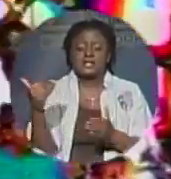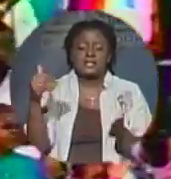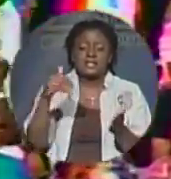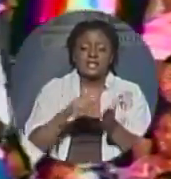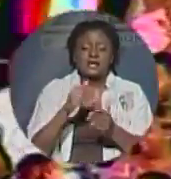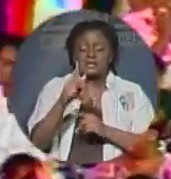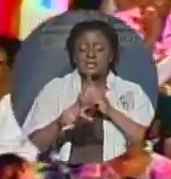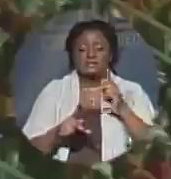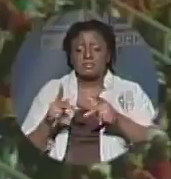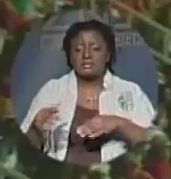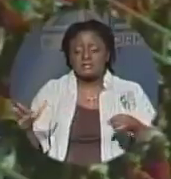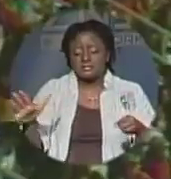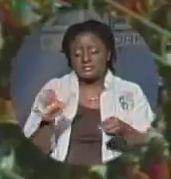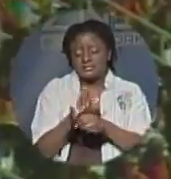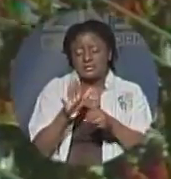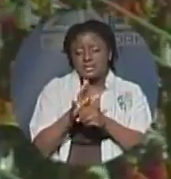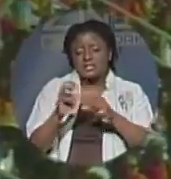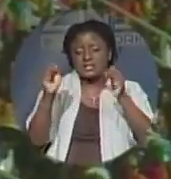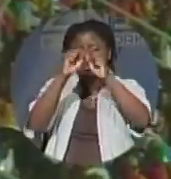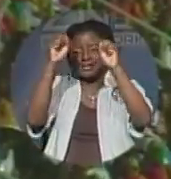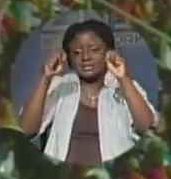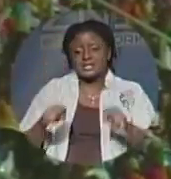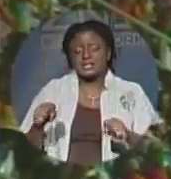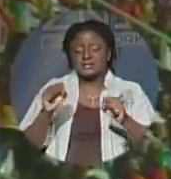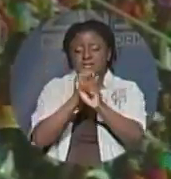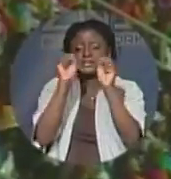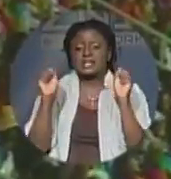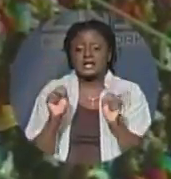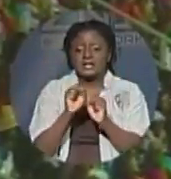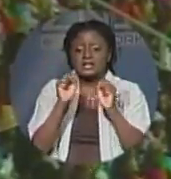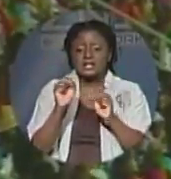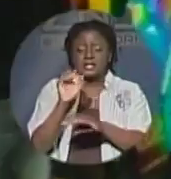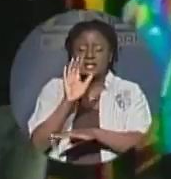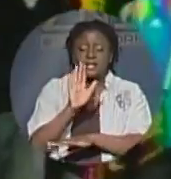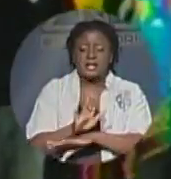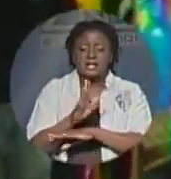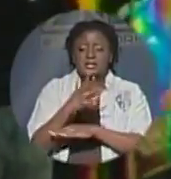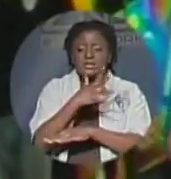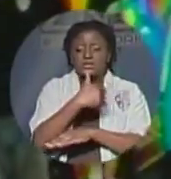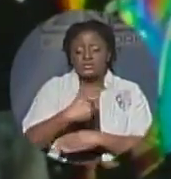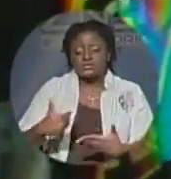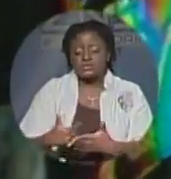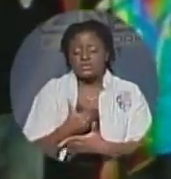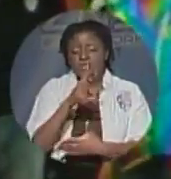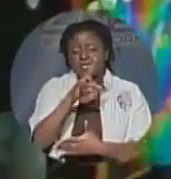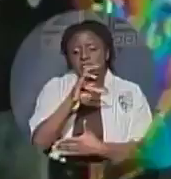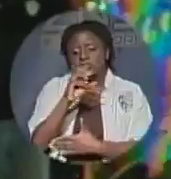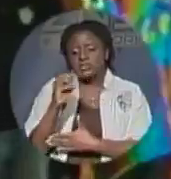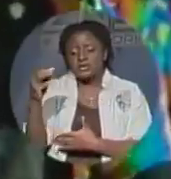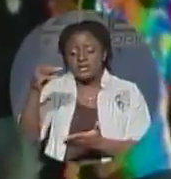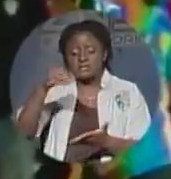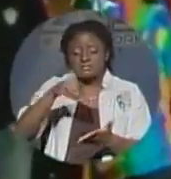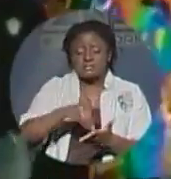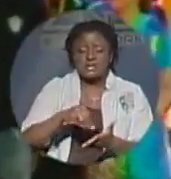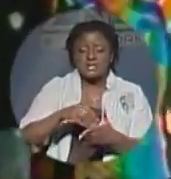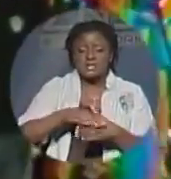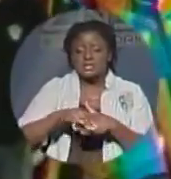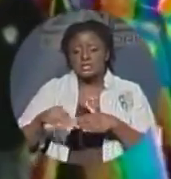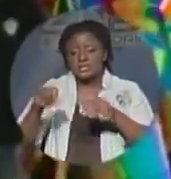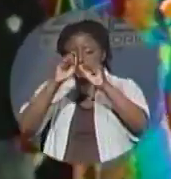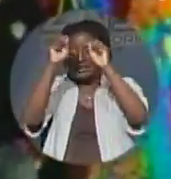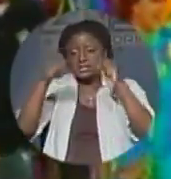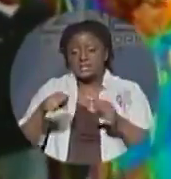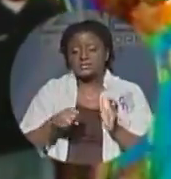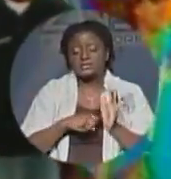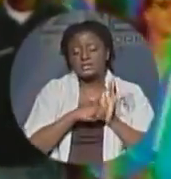Stadium opening on Saturday night. The new $30 million national stadium, symbolic that the Bahamas is truly the greatest little